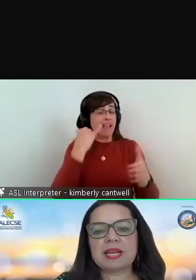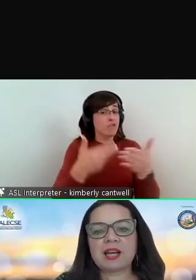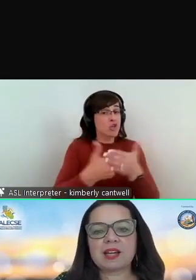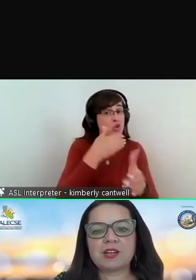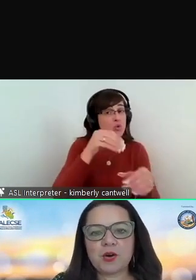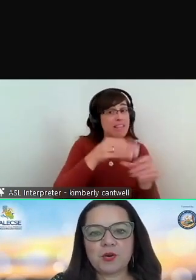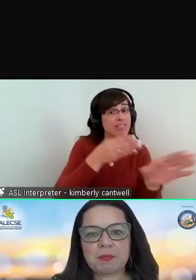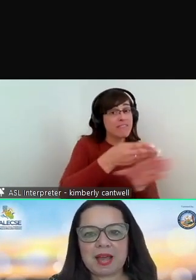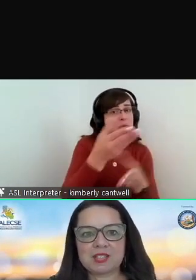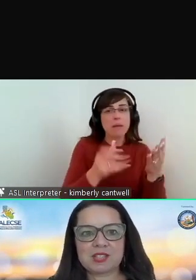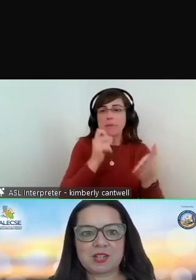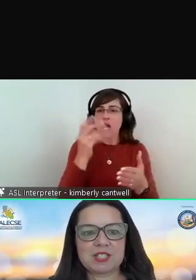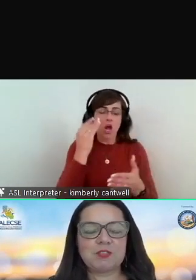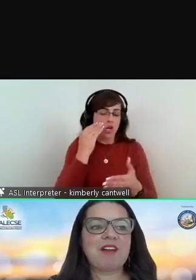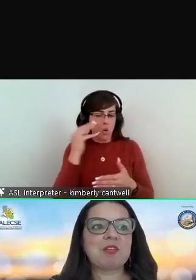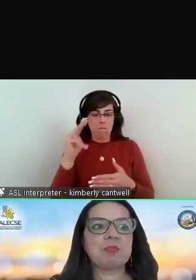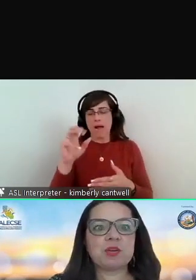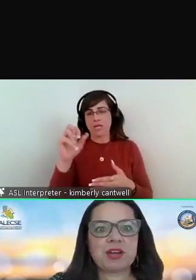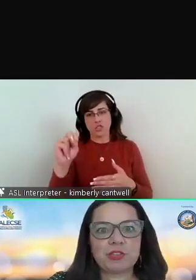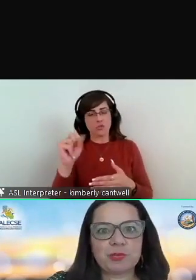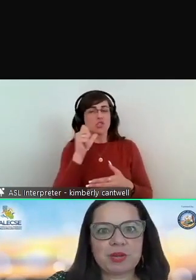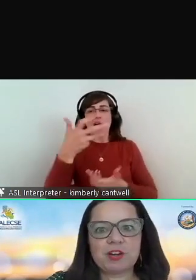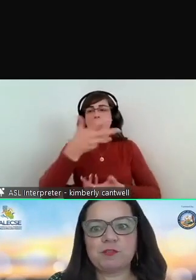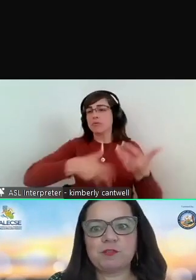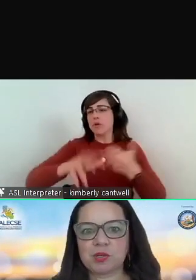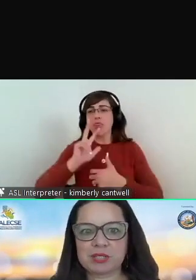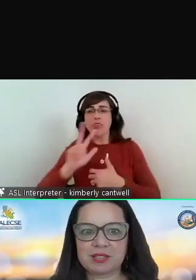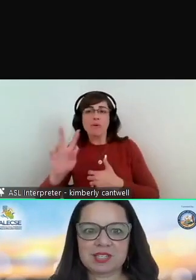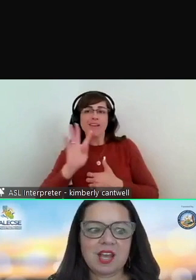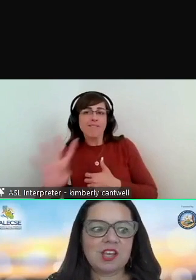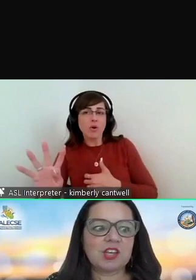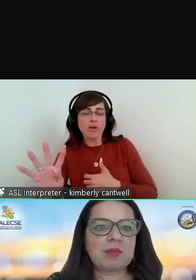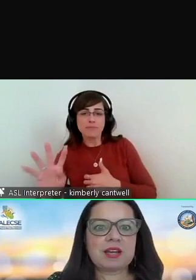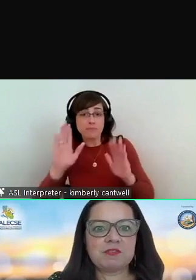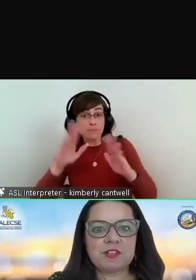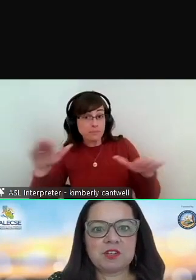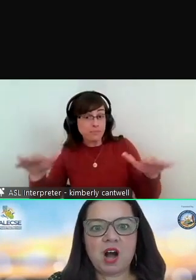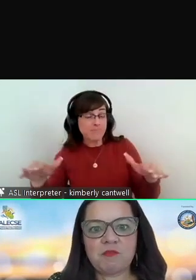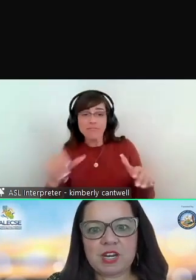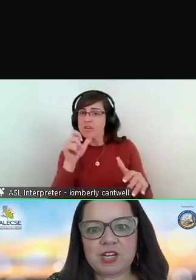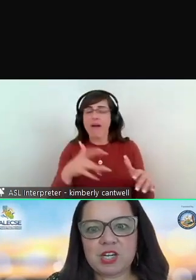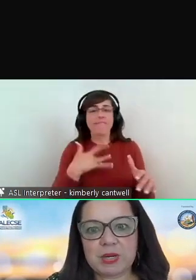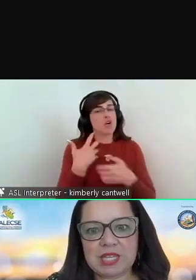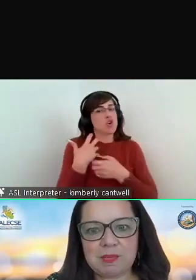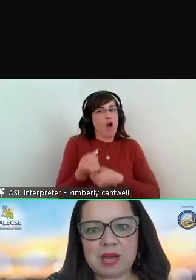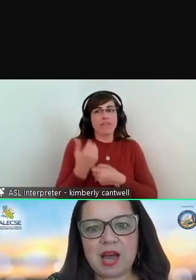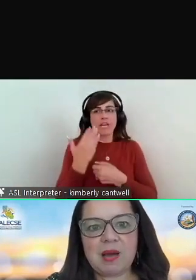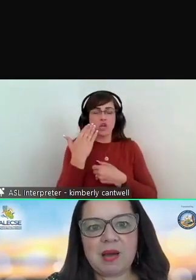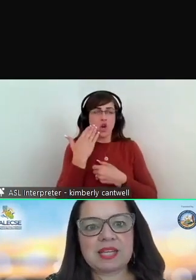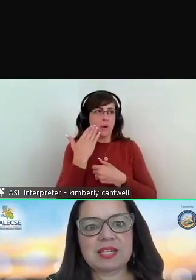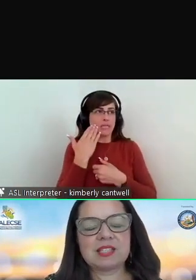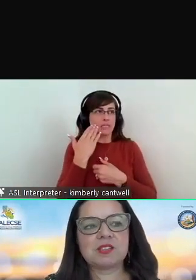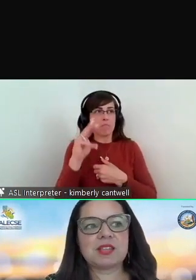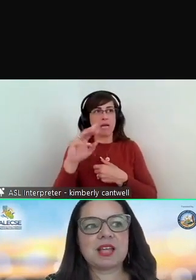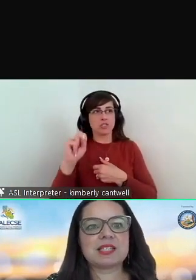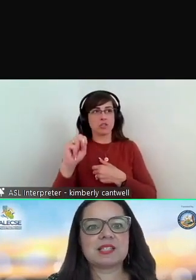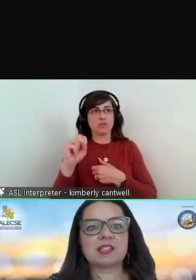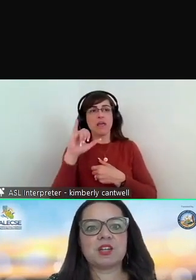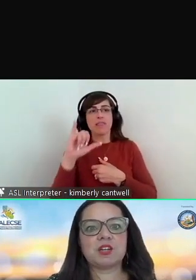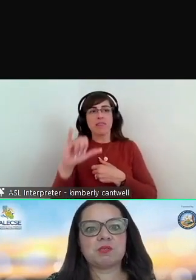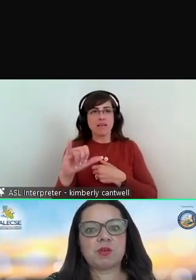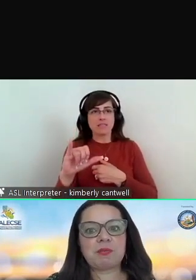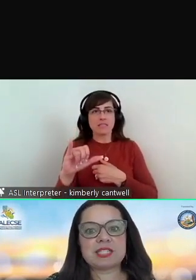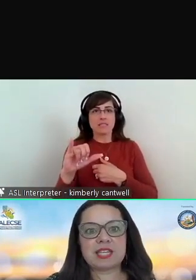you might not know the milestones. If you haven't been around 3 or 4-year-olds, you might not feel confident knowing them. And so